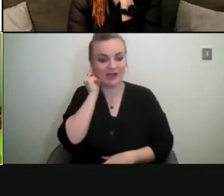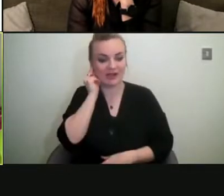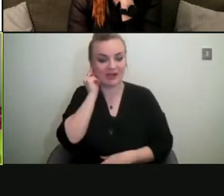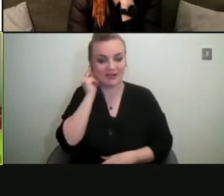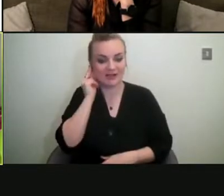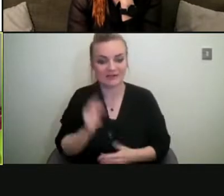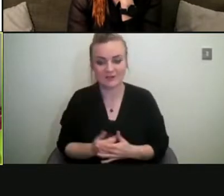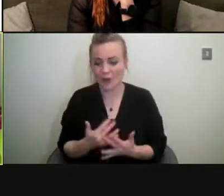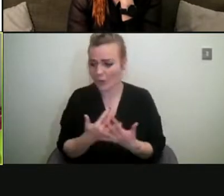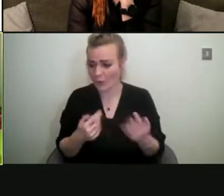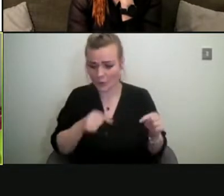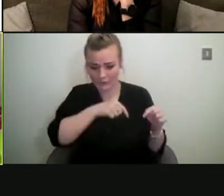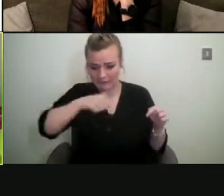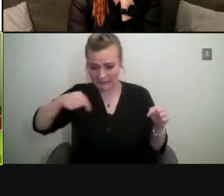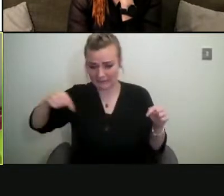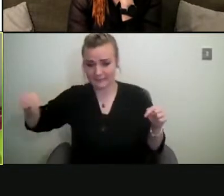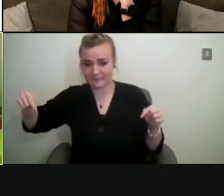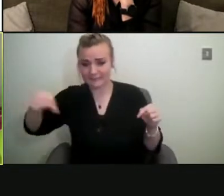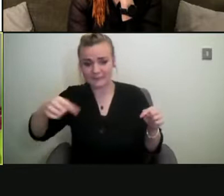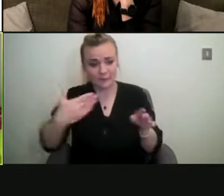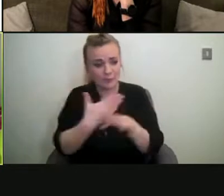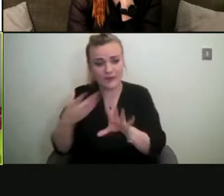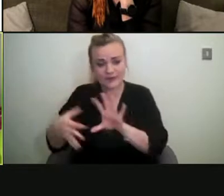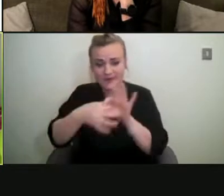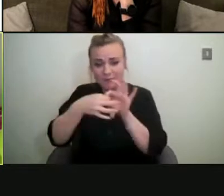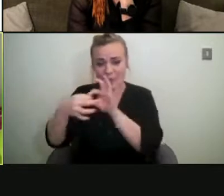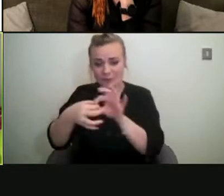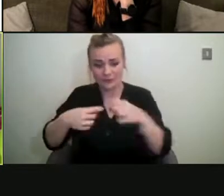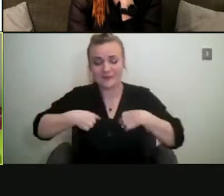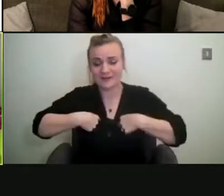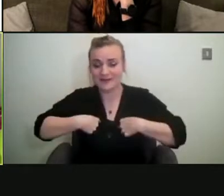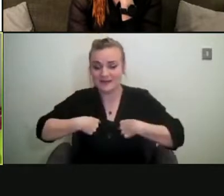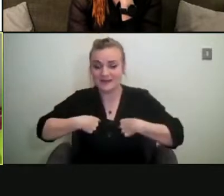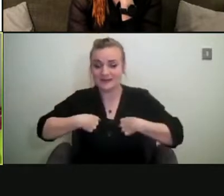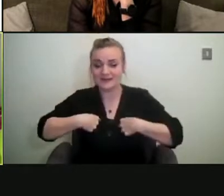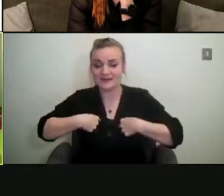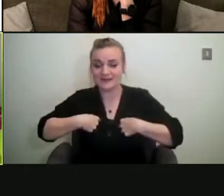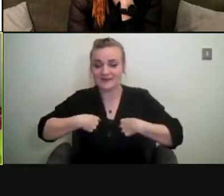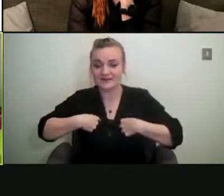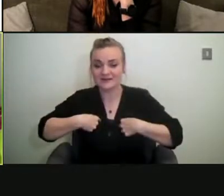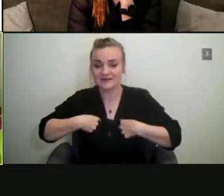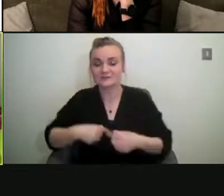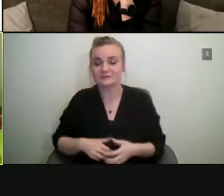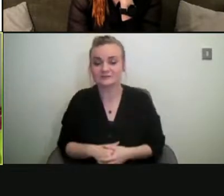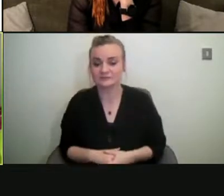all the people that was with me in that moment,